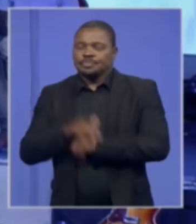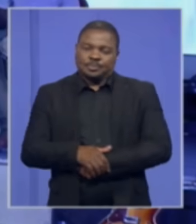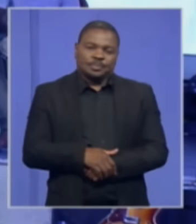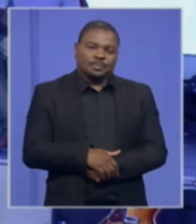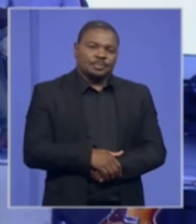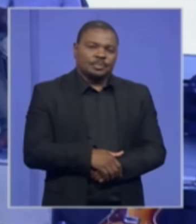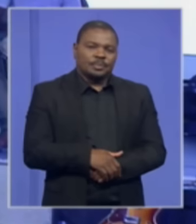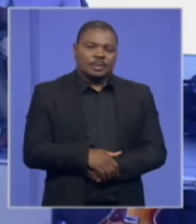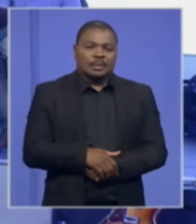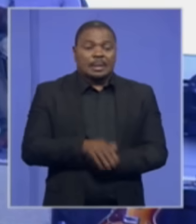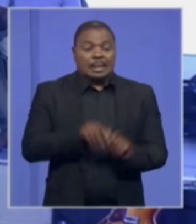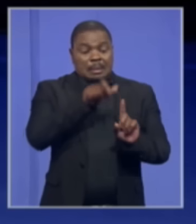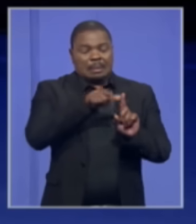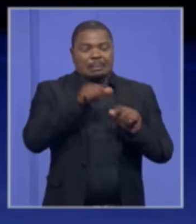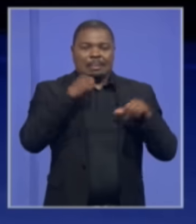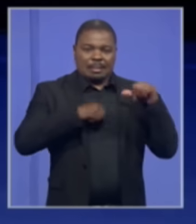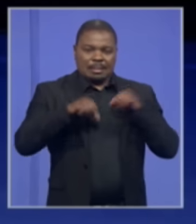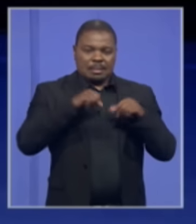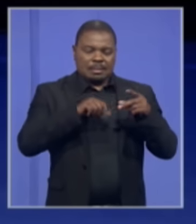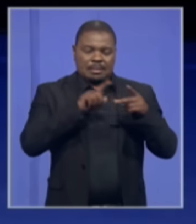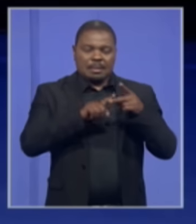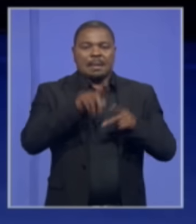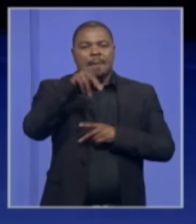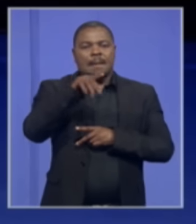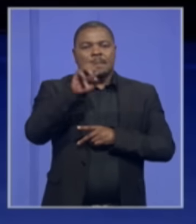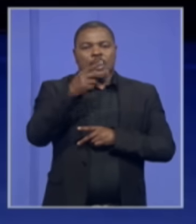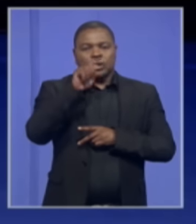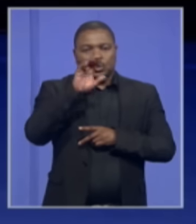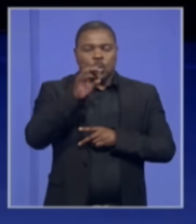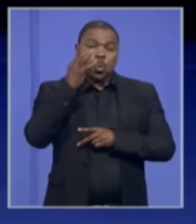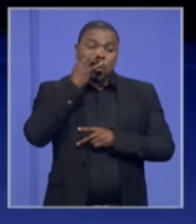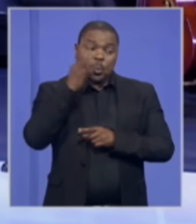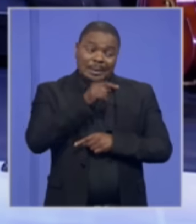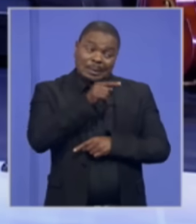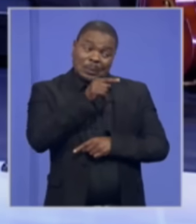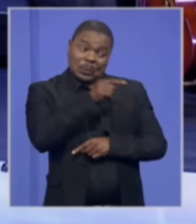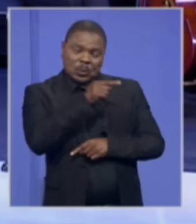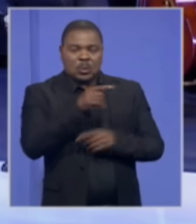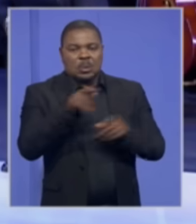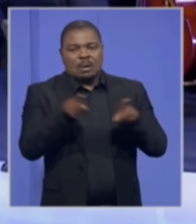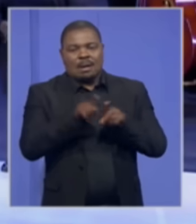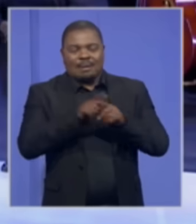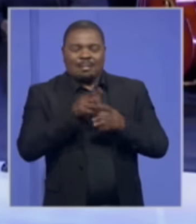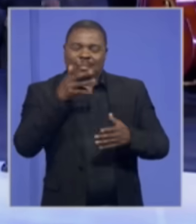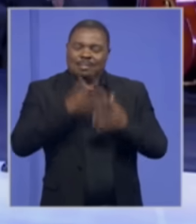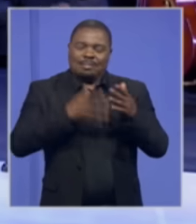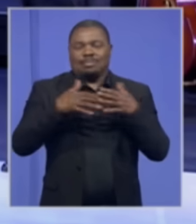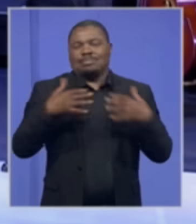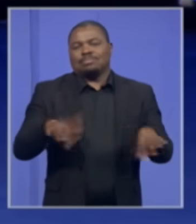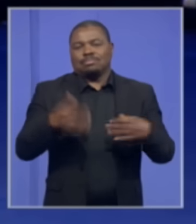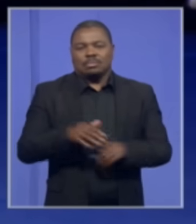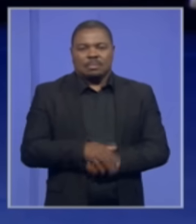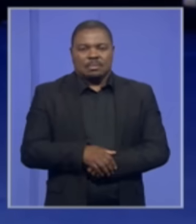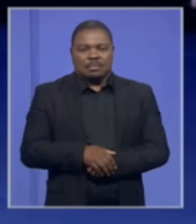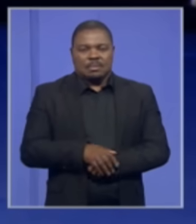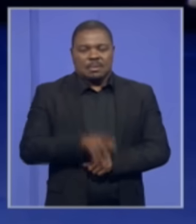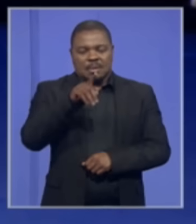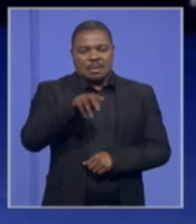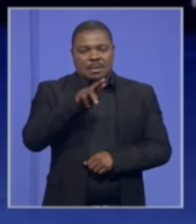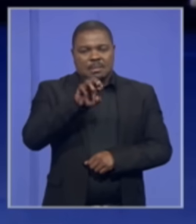mahlonoko. Sebapadi sa kalaneng Teripito se boletse ha Tshweni ya Kgae e ne e le seswaswi. Presley was more than a